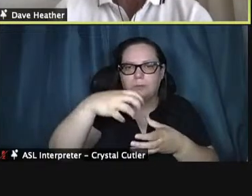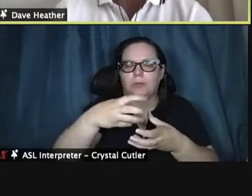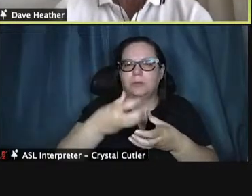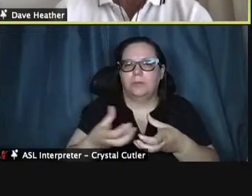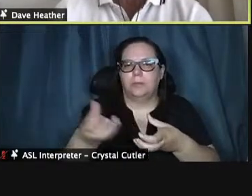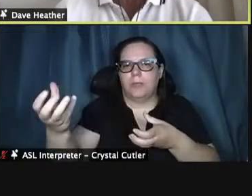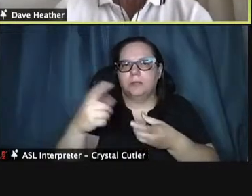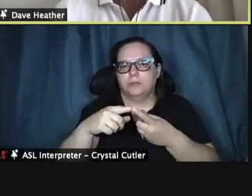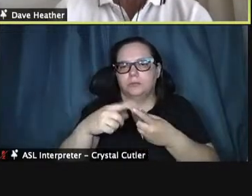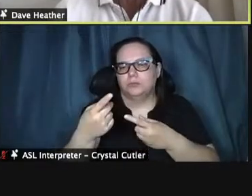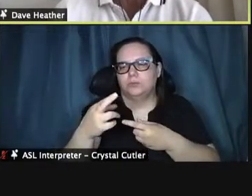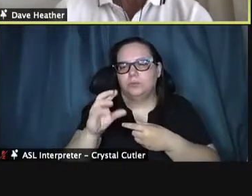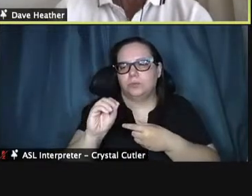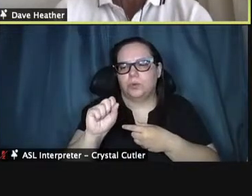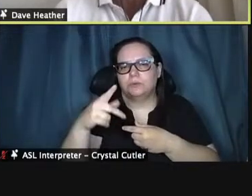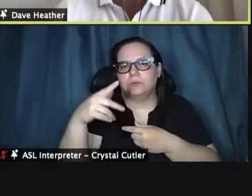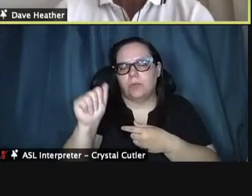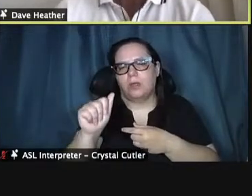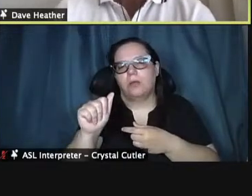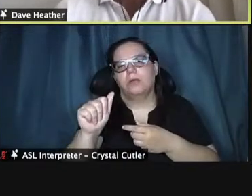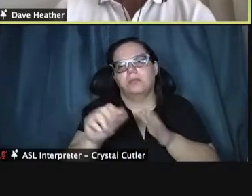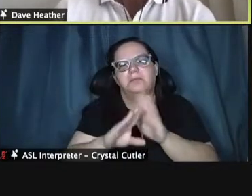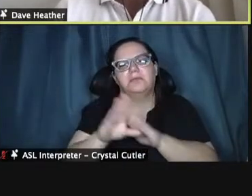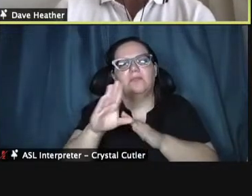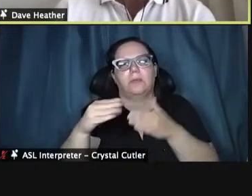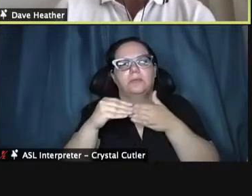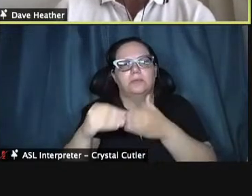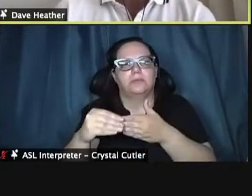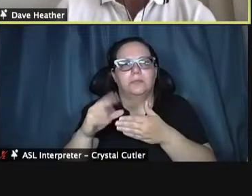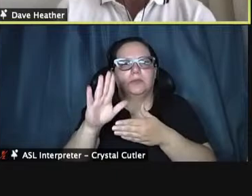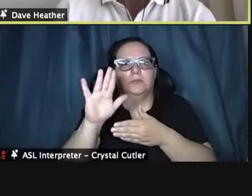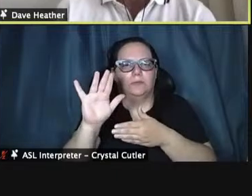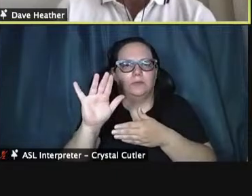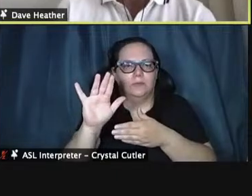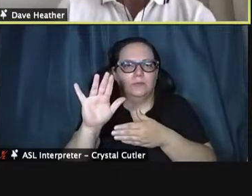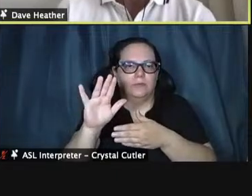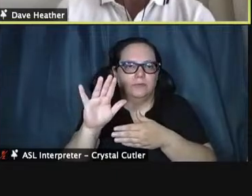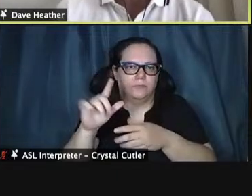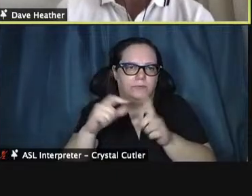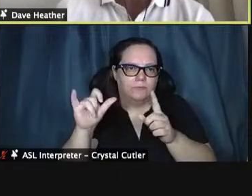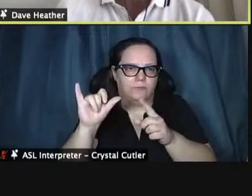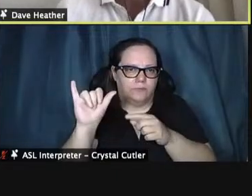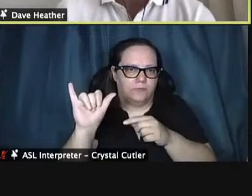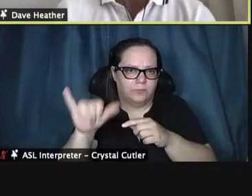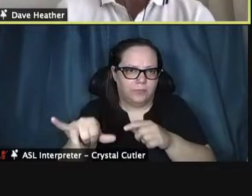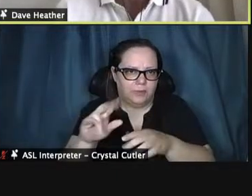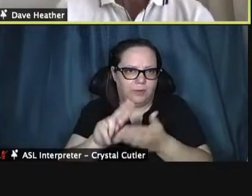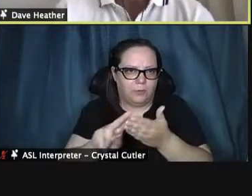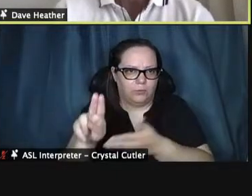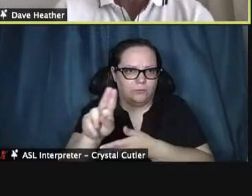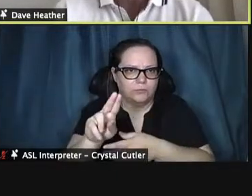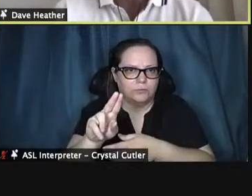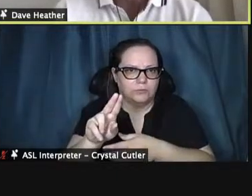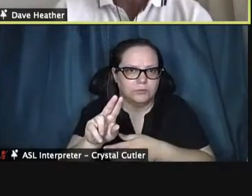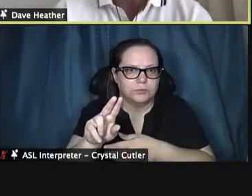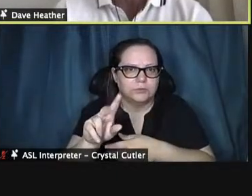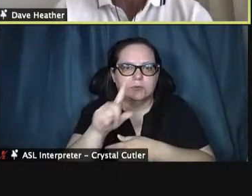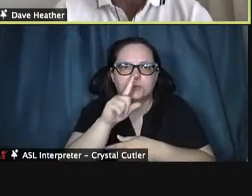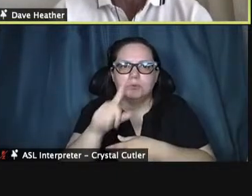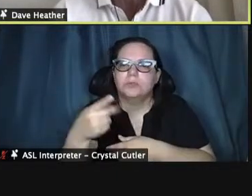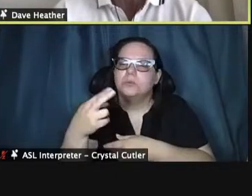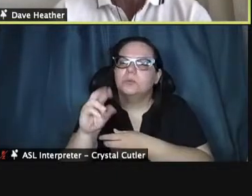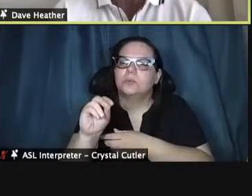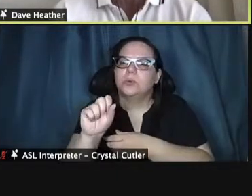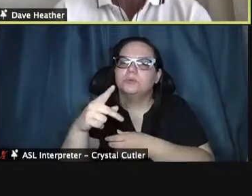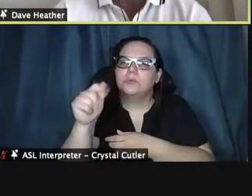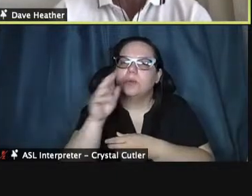is being led by the Open University. Prosper will receive the samples. It will image the samples as